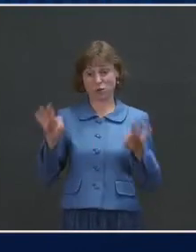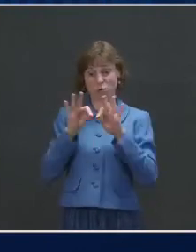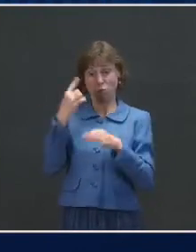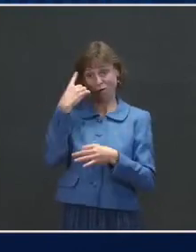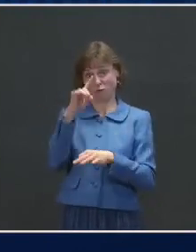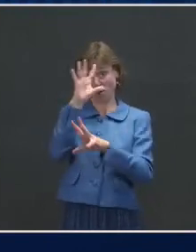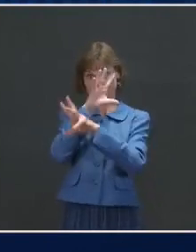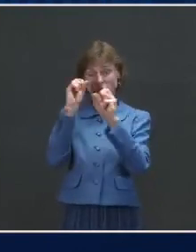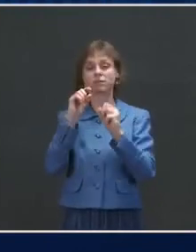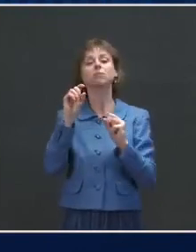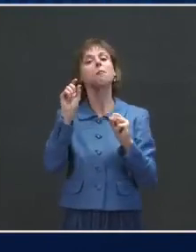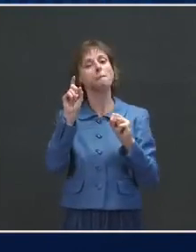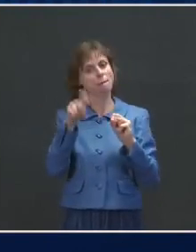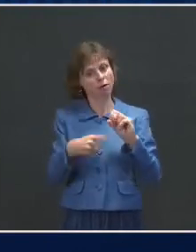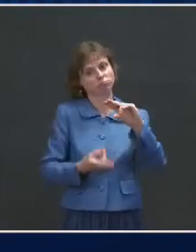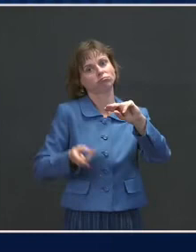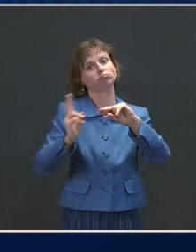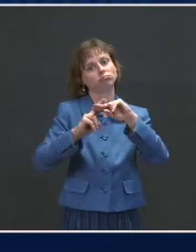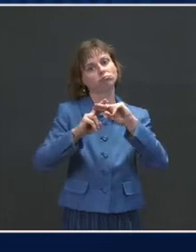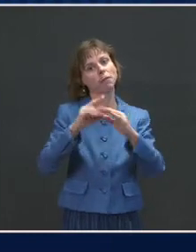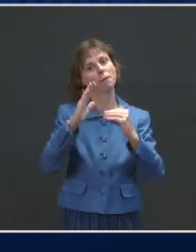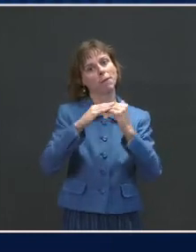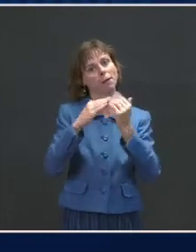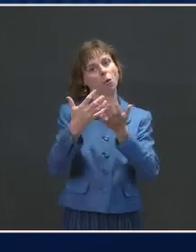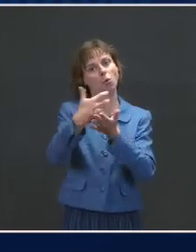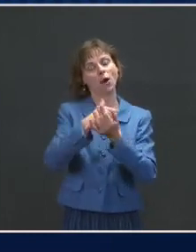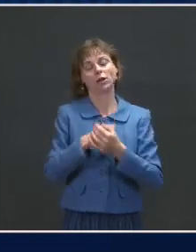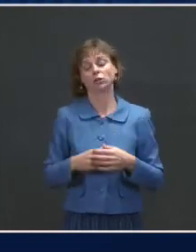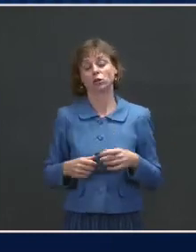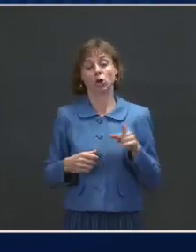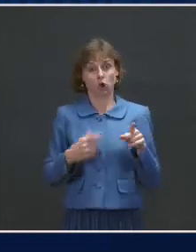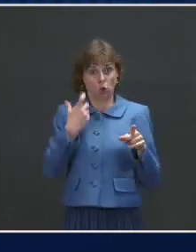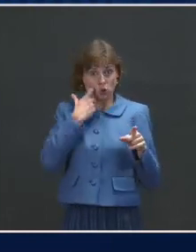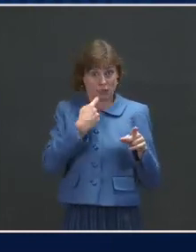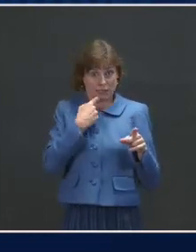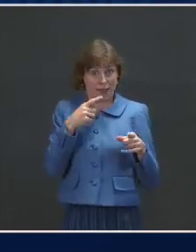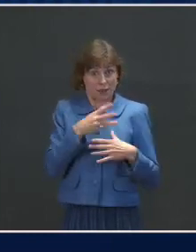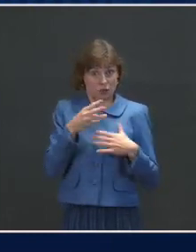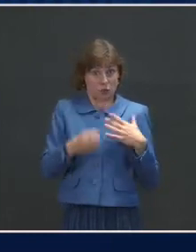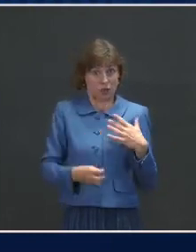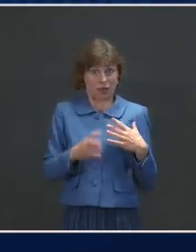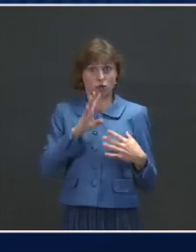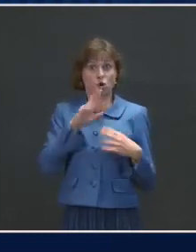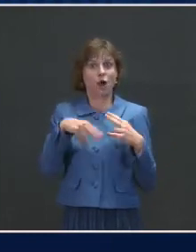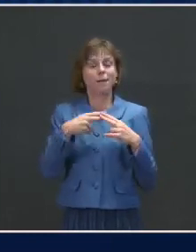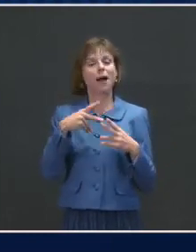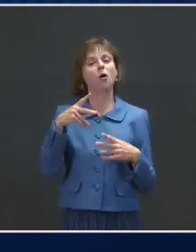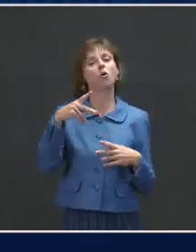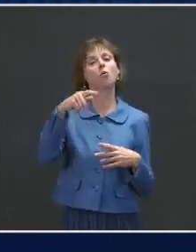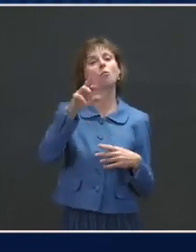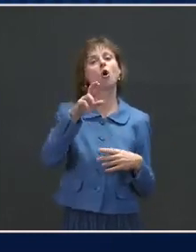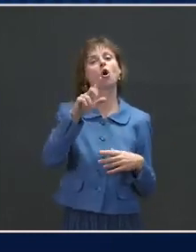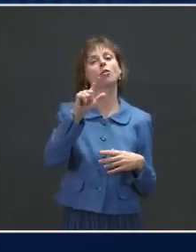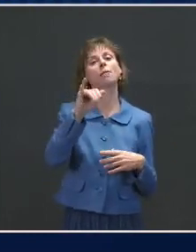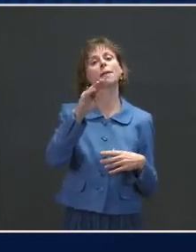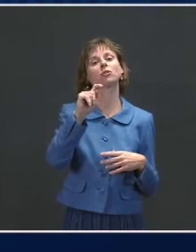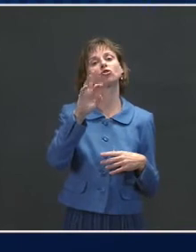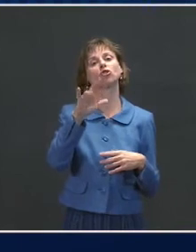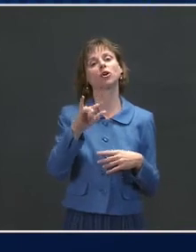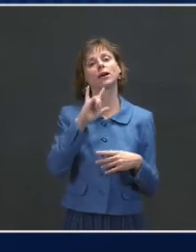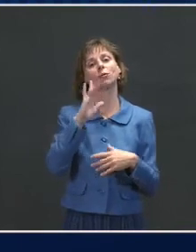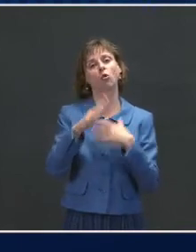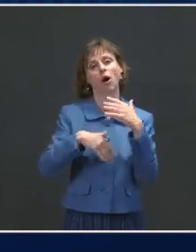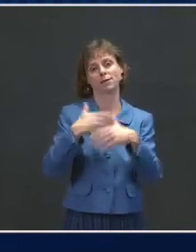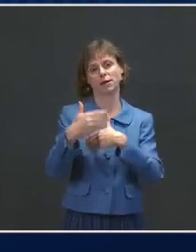raised. He was referring this weekend to, as you noted in your question, the parliamentary process. Obviously, it's the most likely path